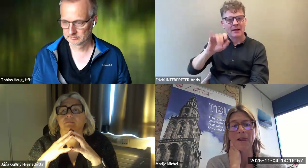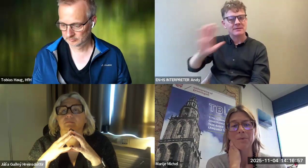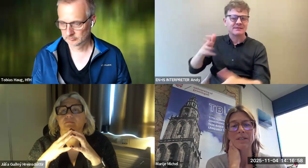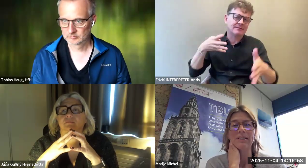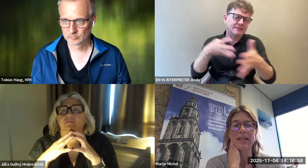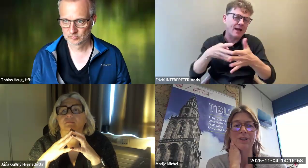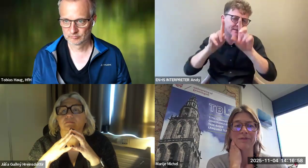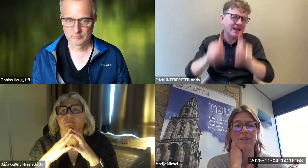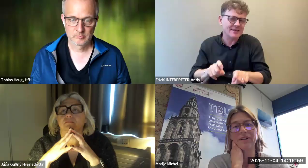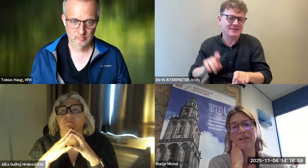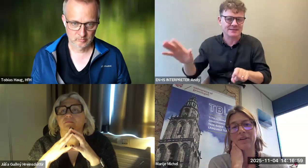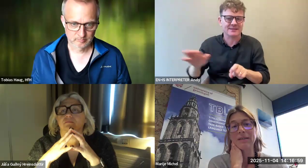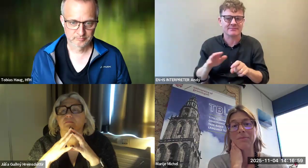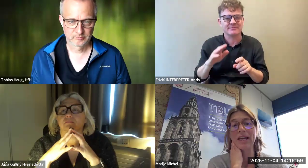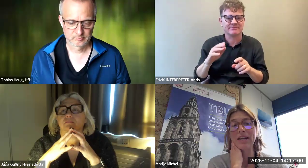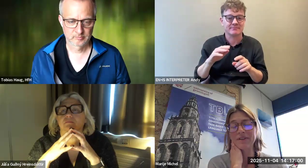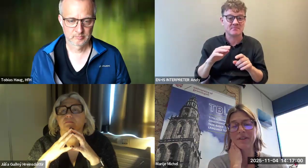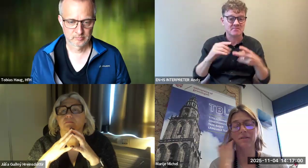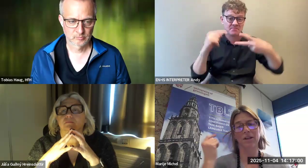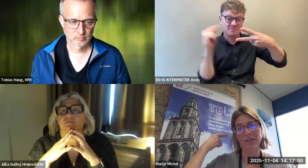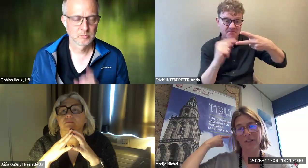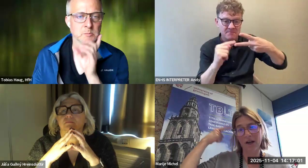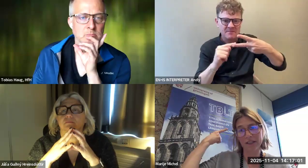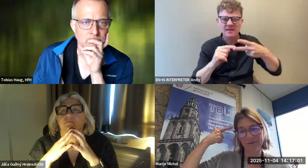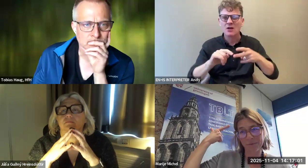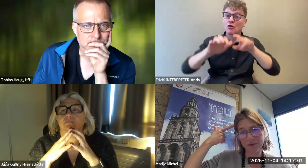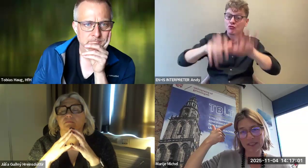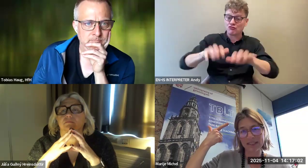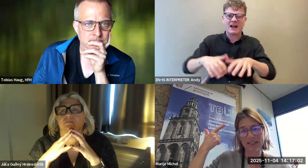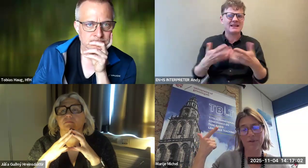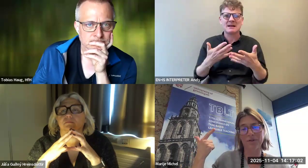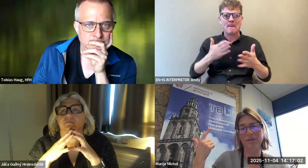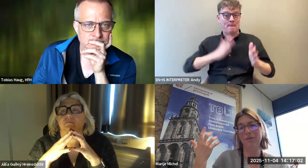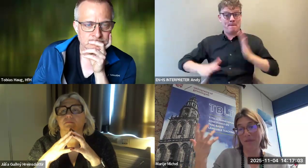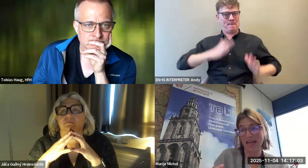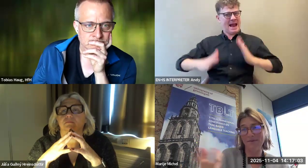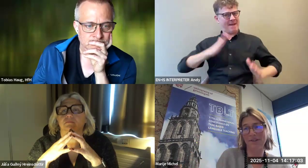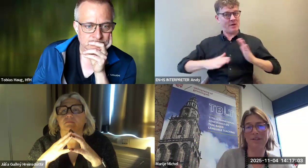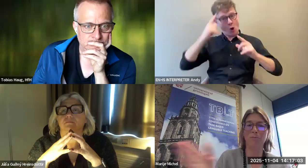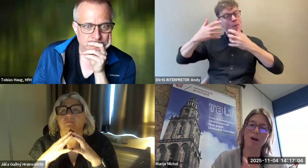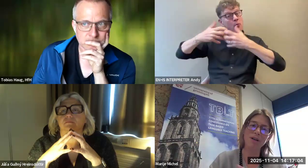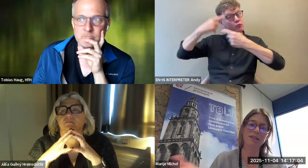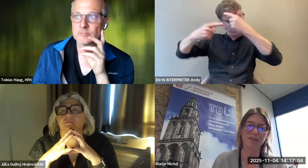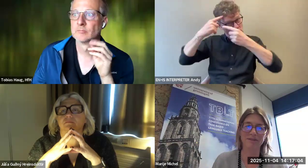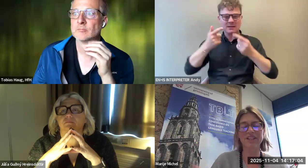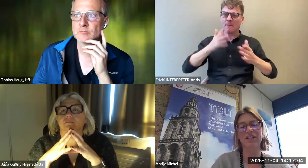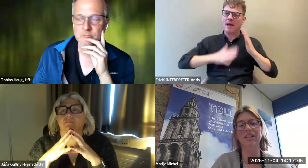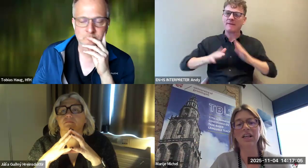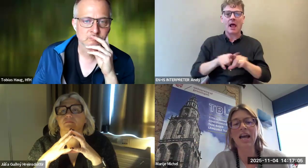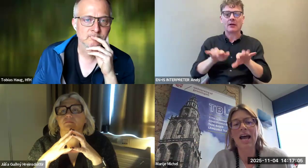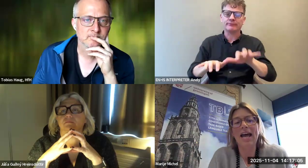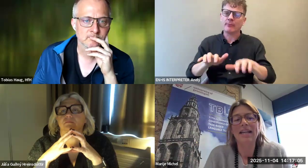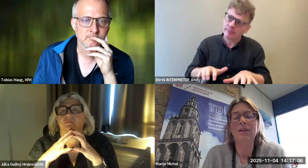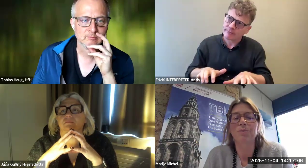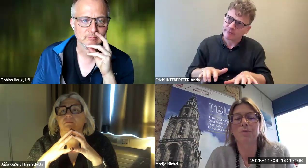test. What is the nature of the online writing behavior? So not just the cognitive processes, but also the behaviors, so pauses and